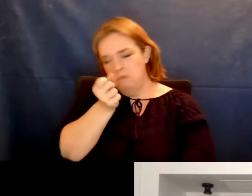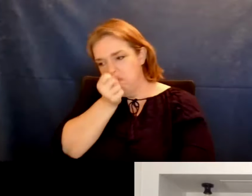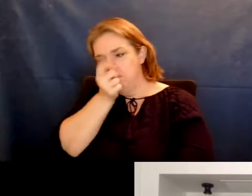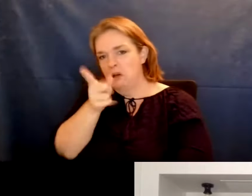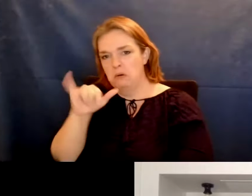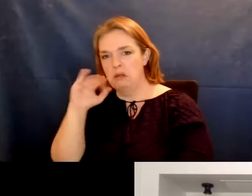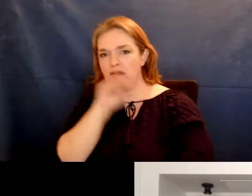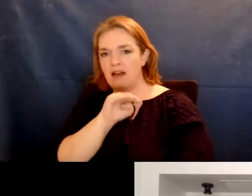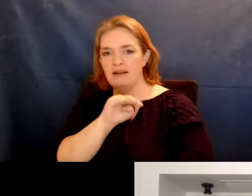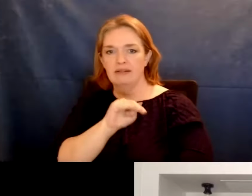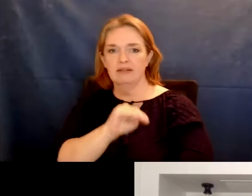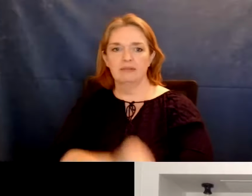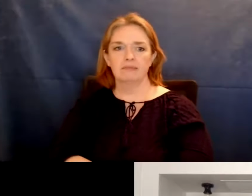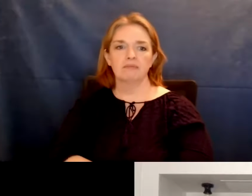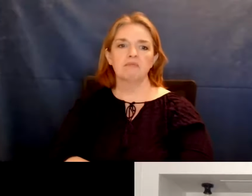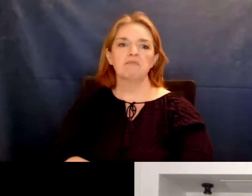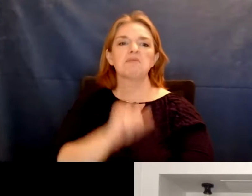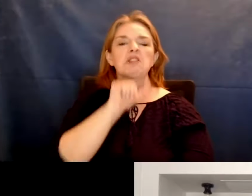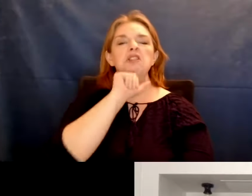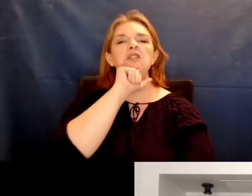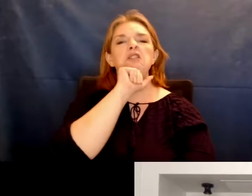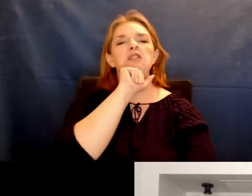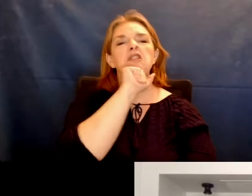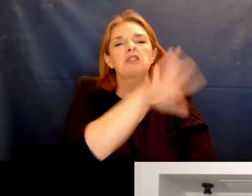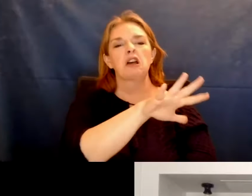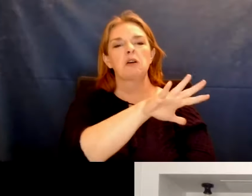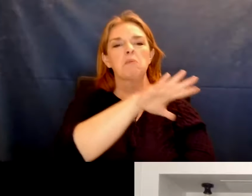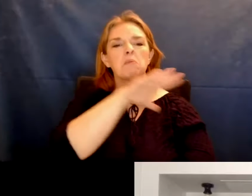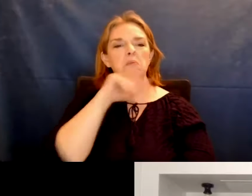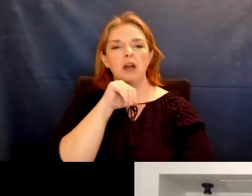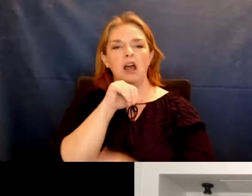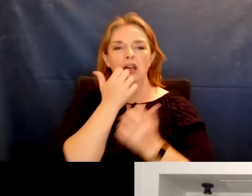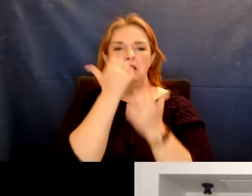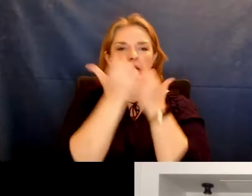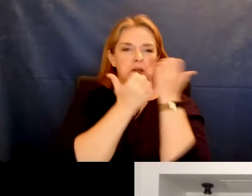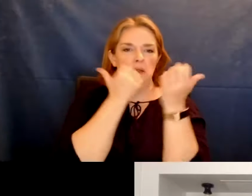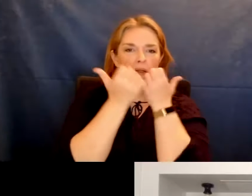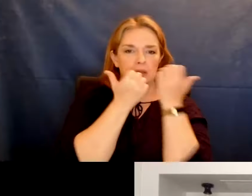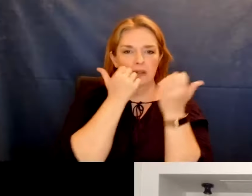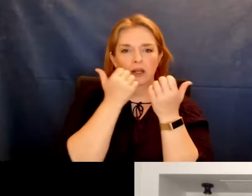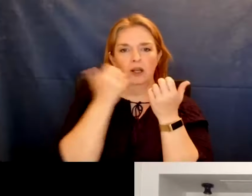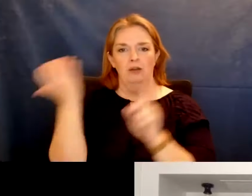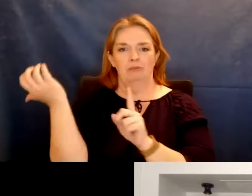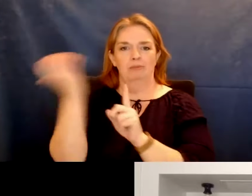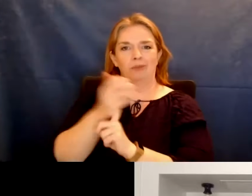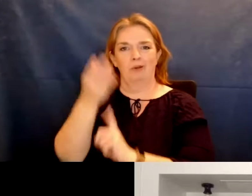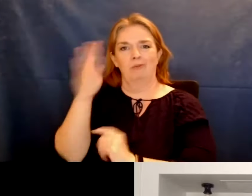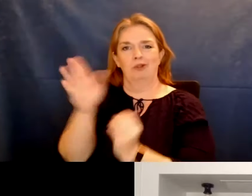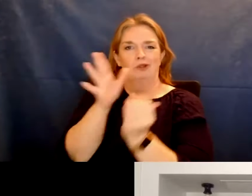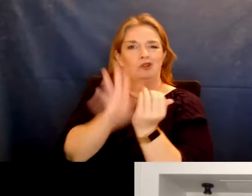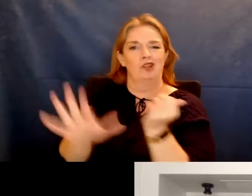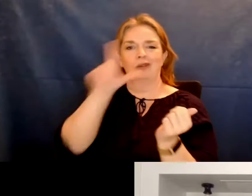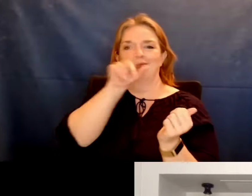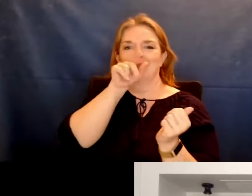light. Scum swine, blue shrilling scales, throw on blue shitter buzzard to a mic.